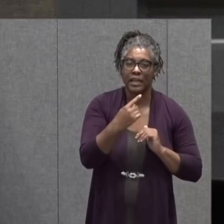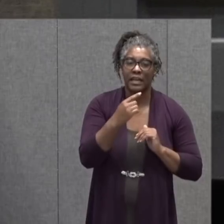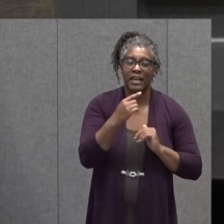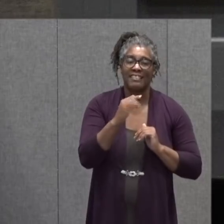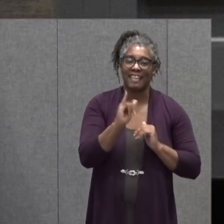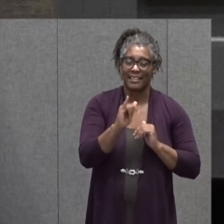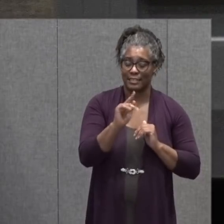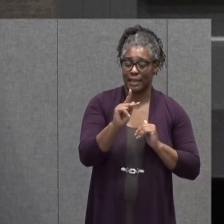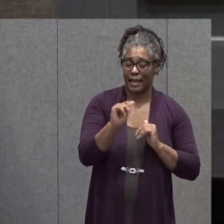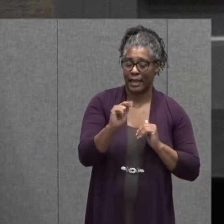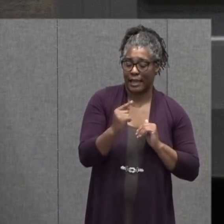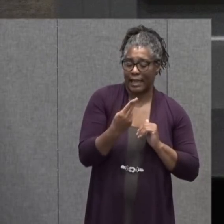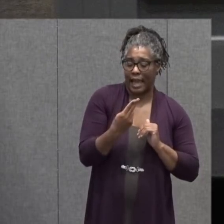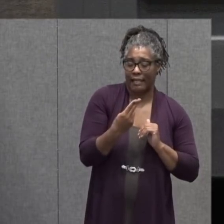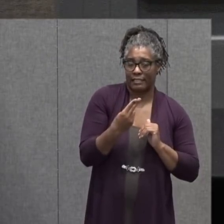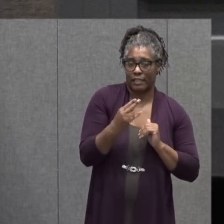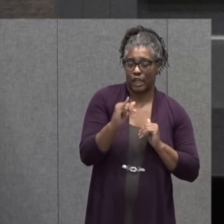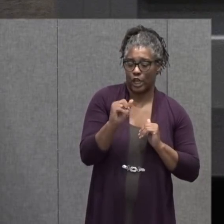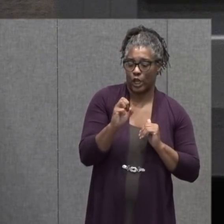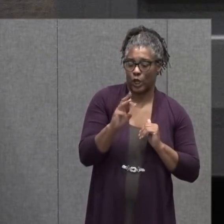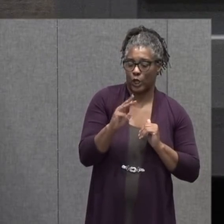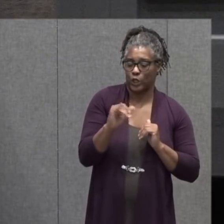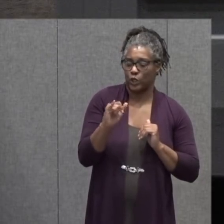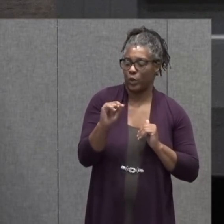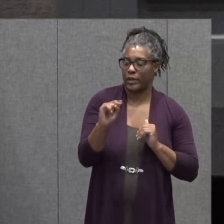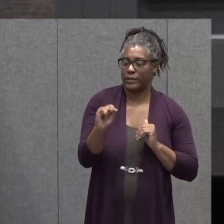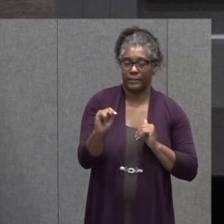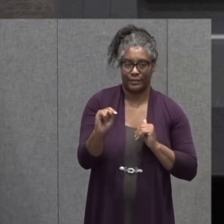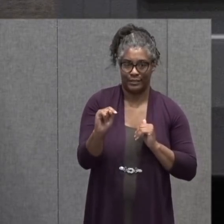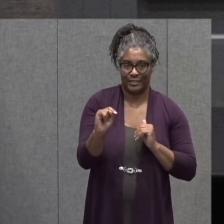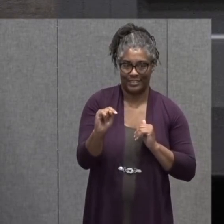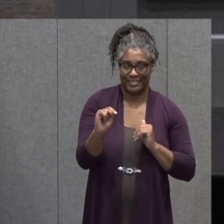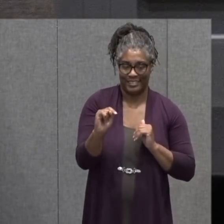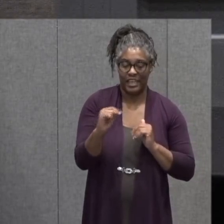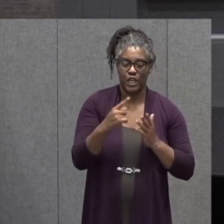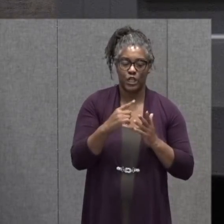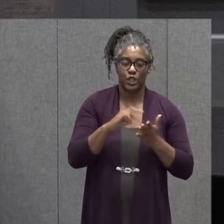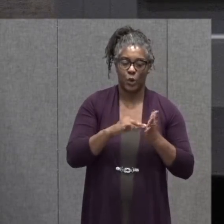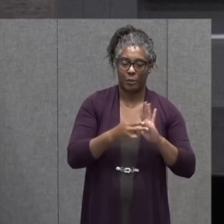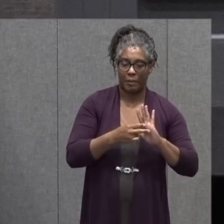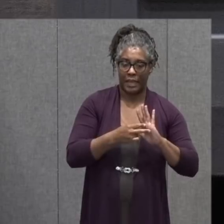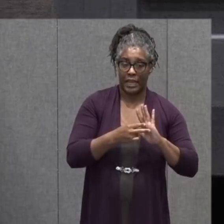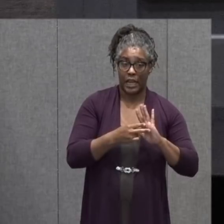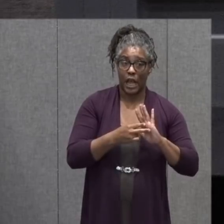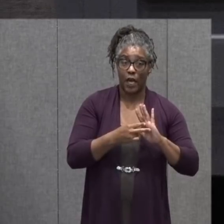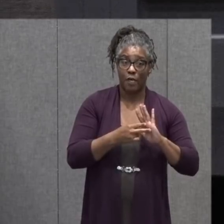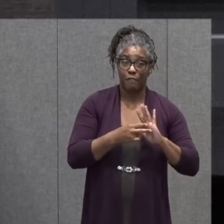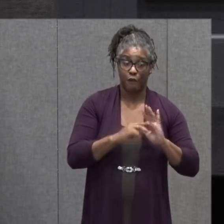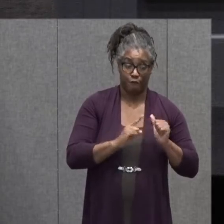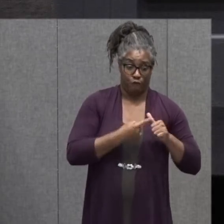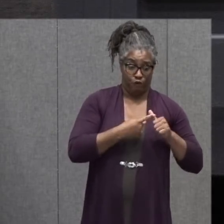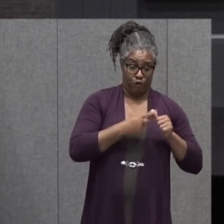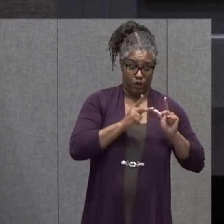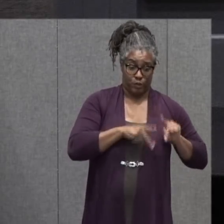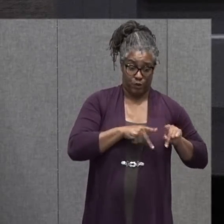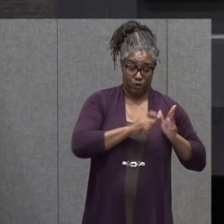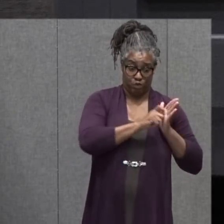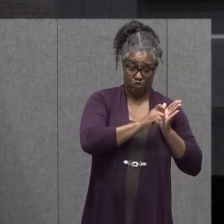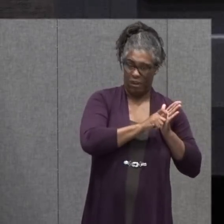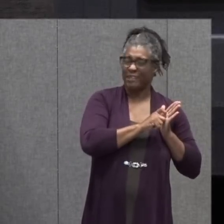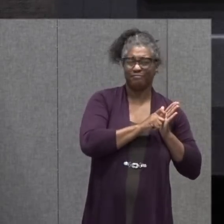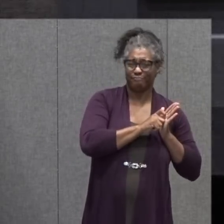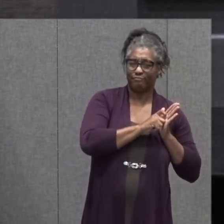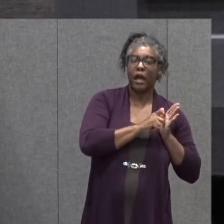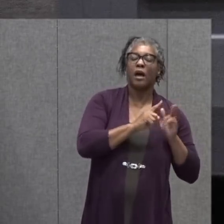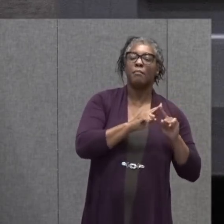tale that has been told many times, and so it's retold. This is not the original author of this story.